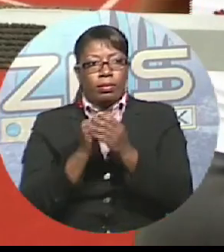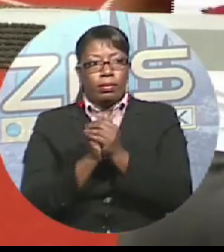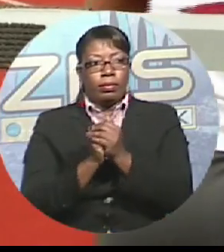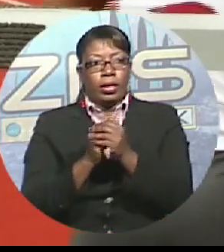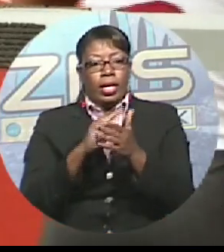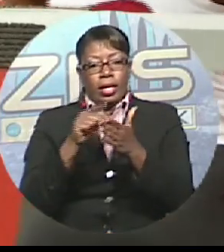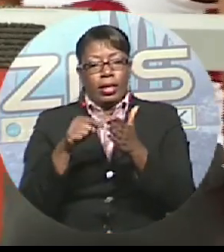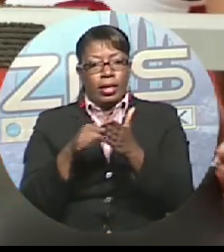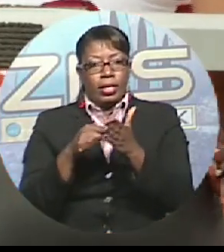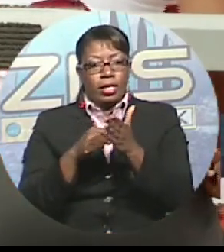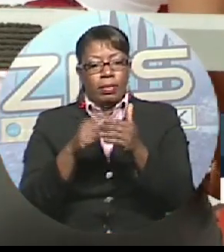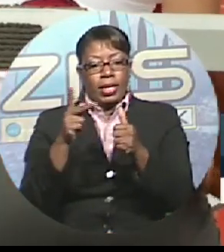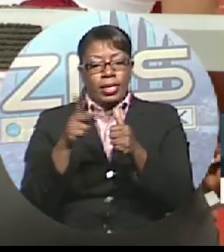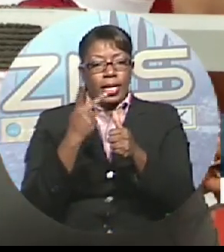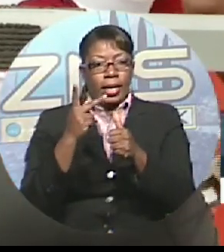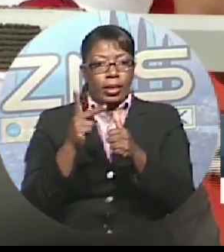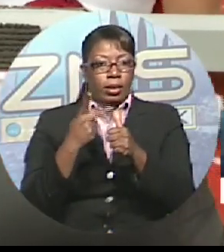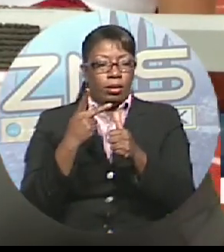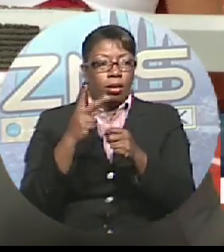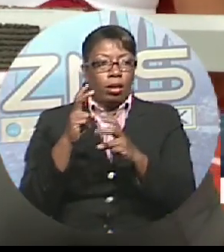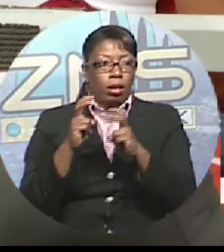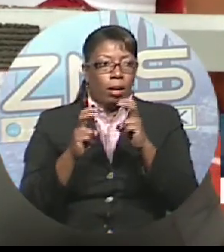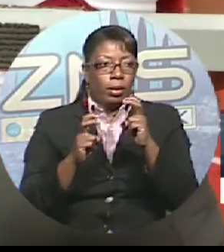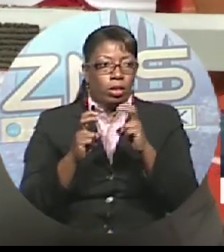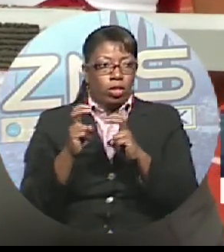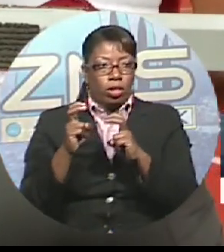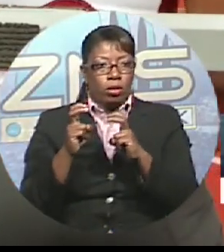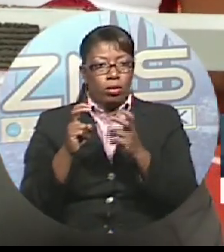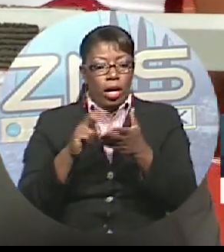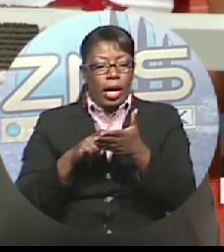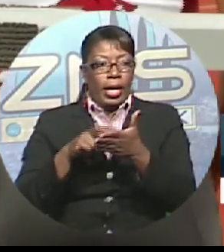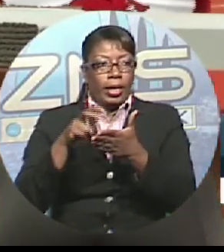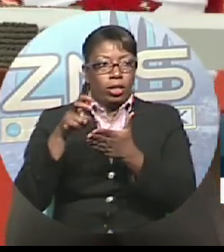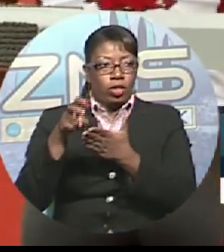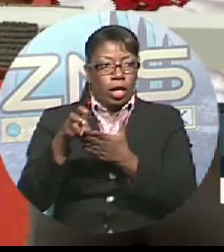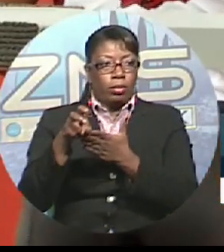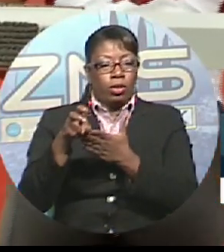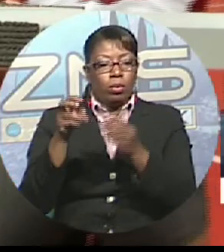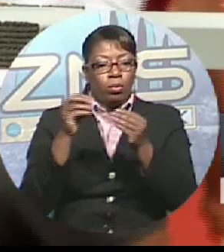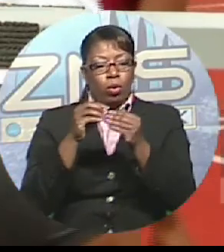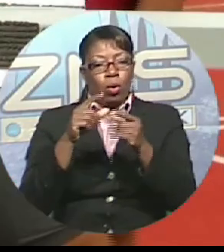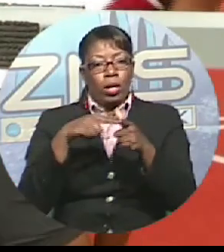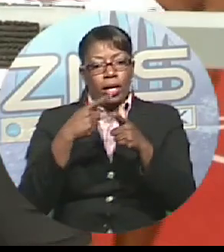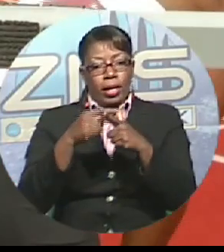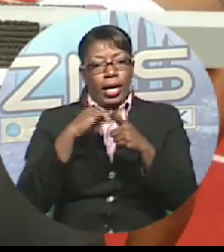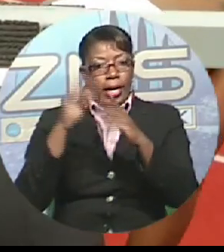is my second competition. I jumped what I expected.